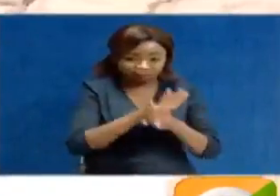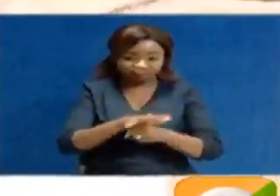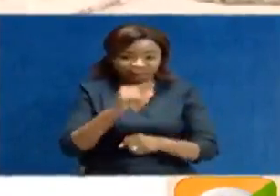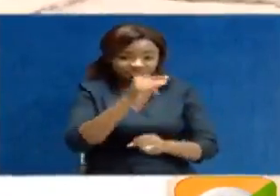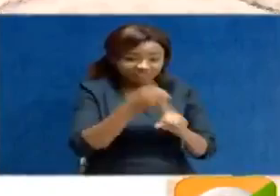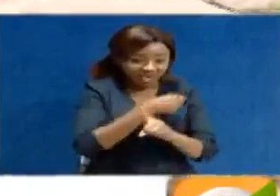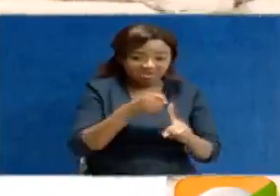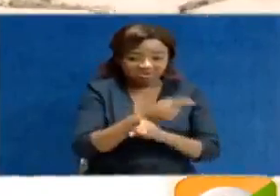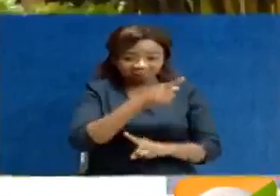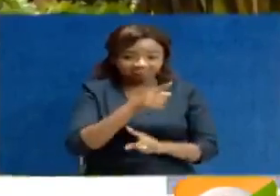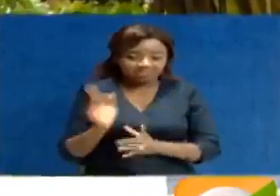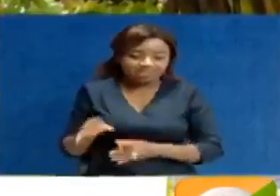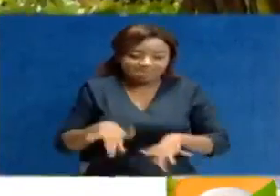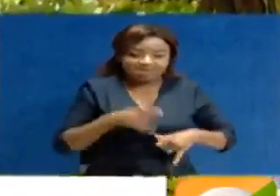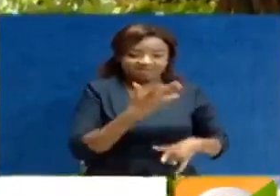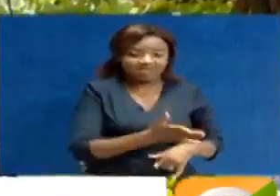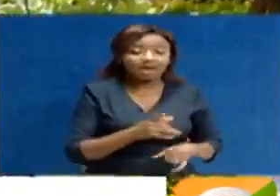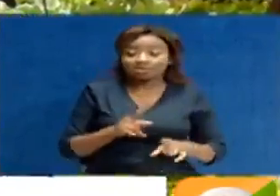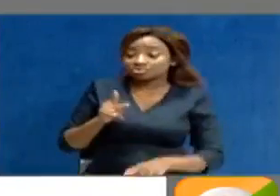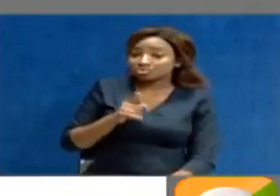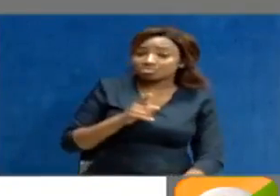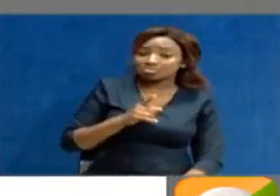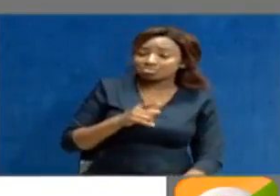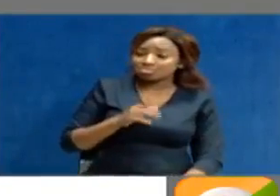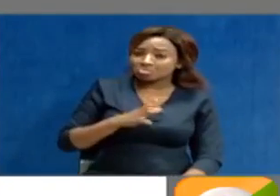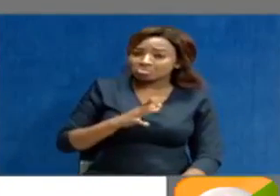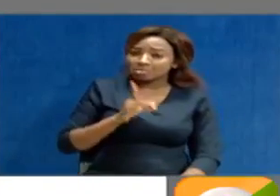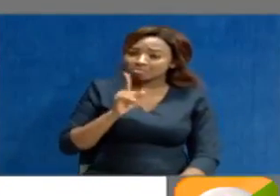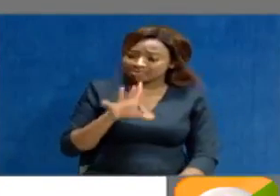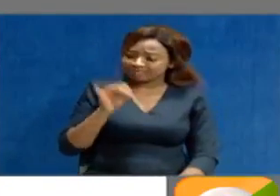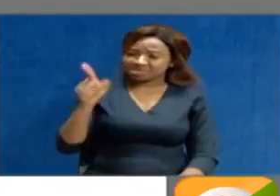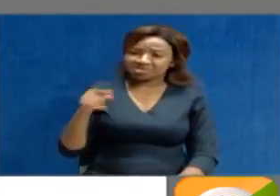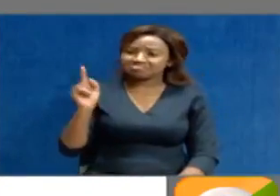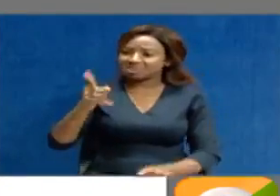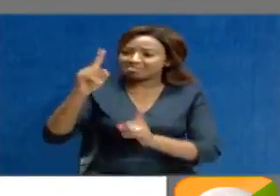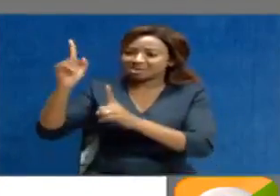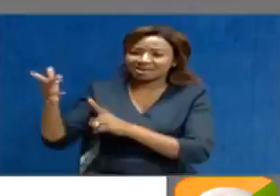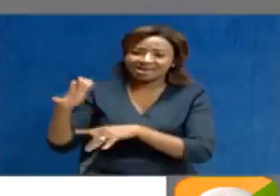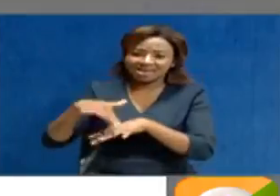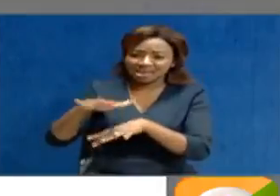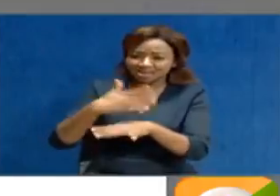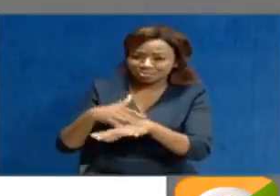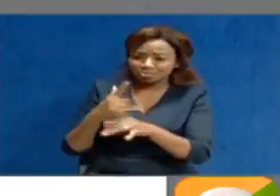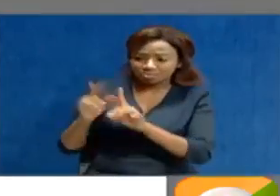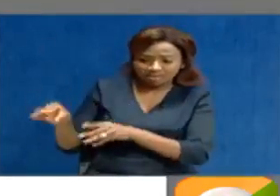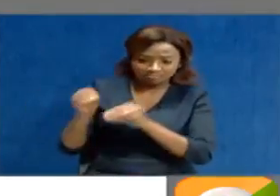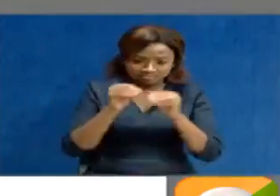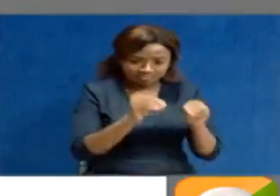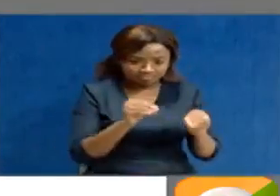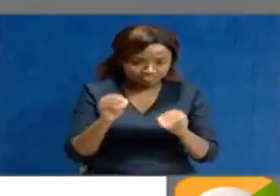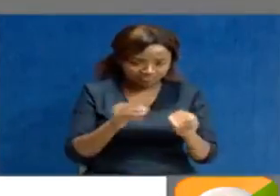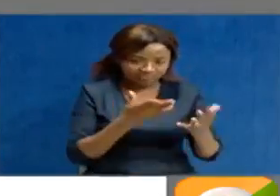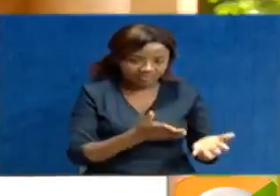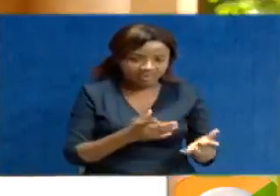December 2020 after a Good Samaritan found her wandering in Kikuyu. Karinde police records show her recollection of the past